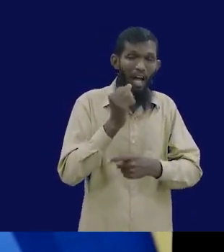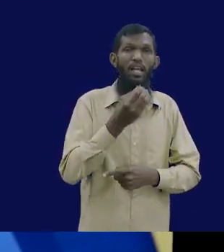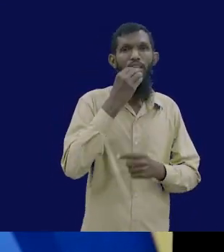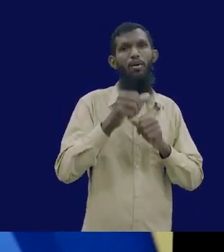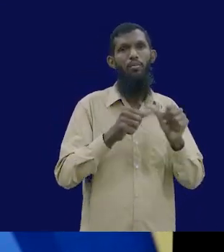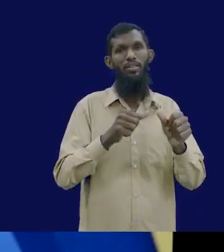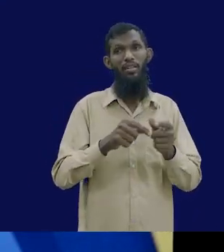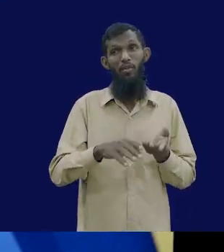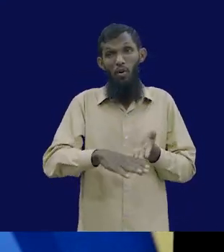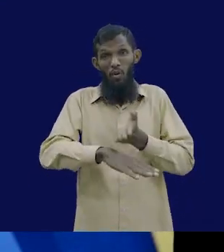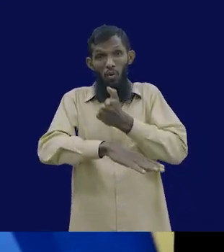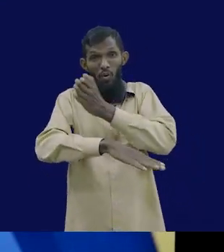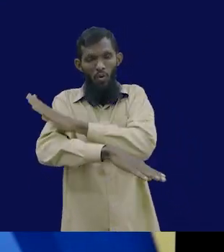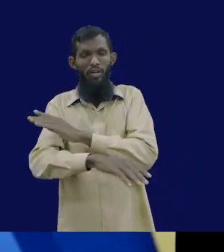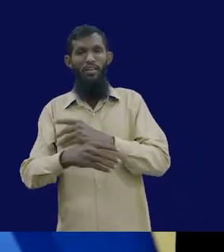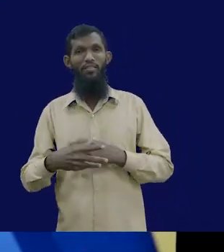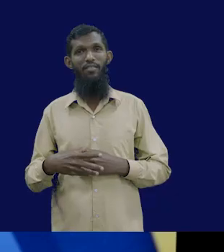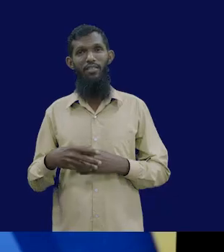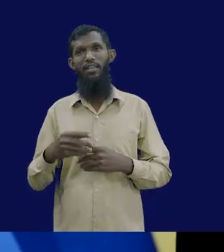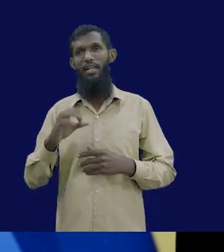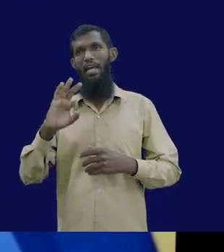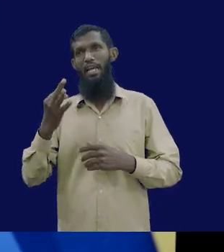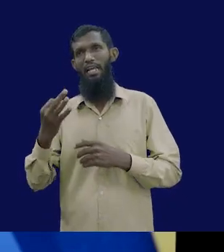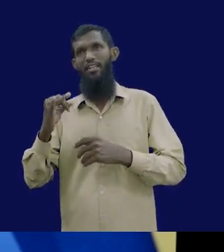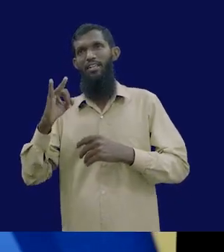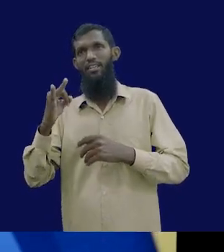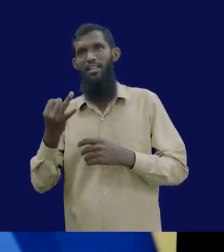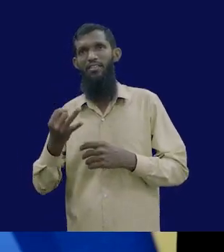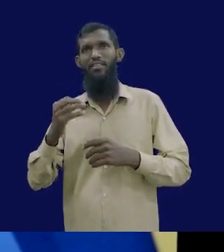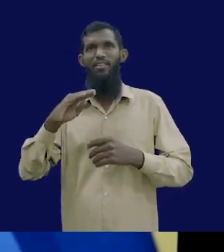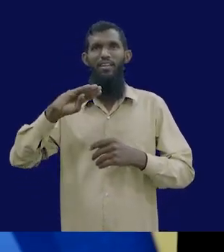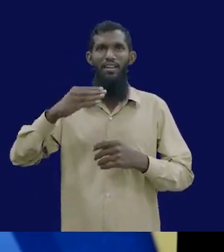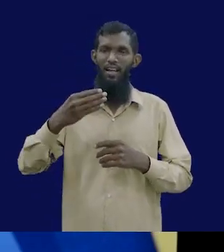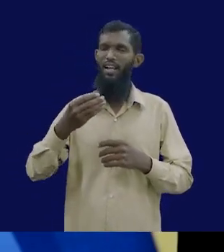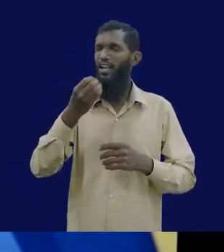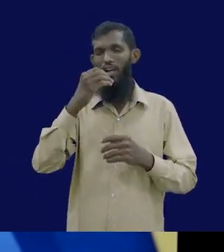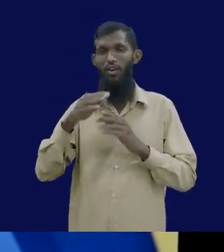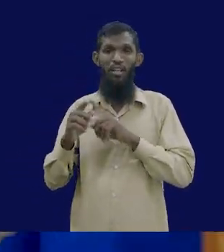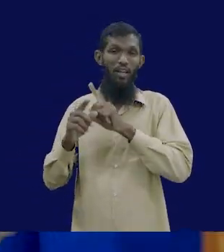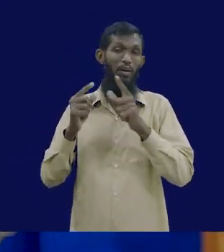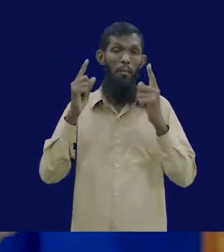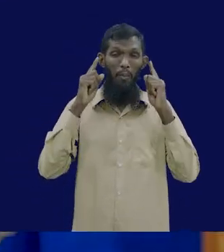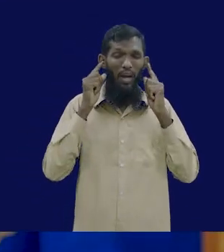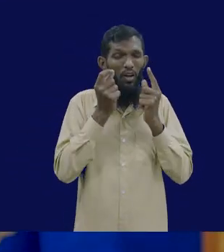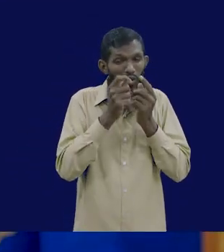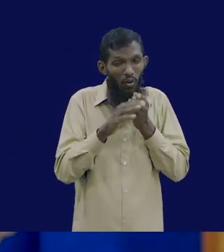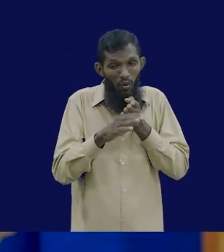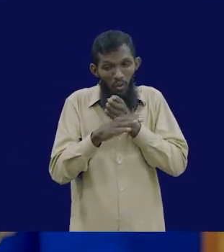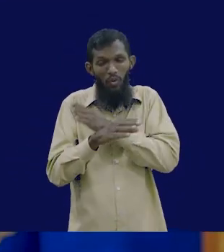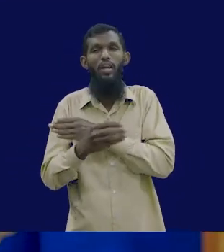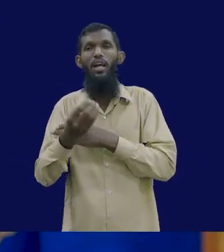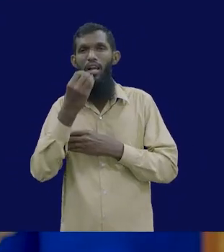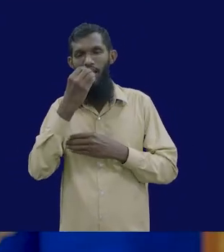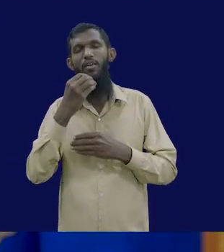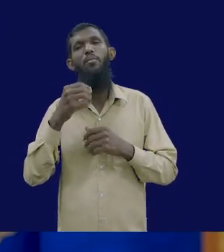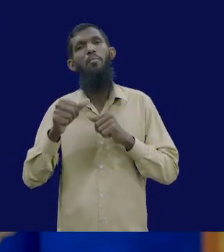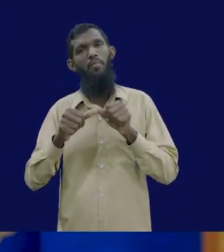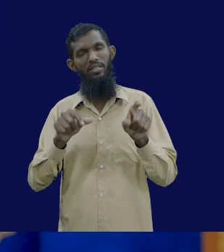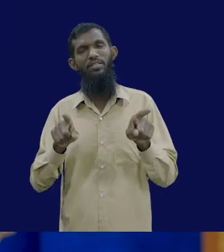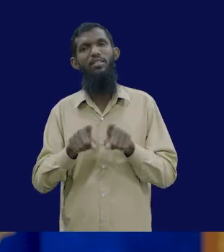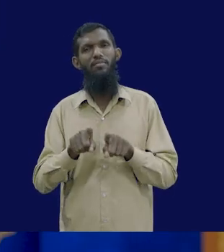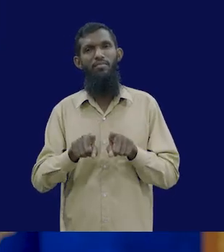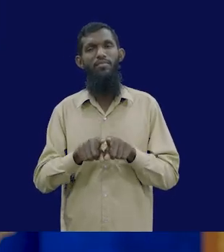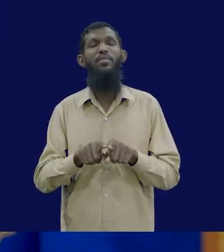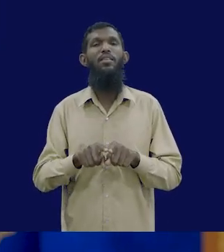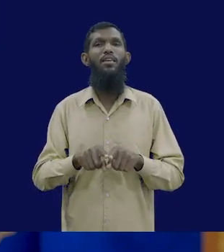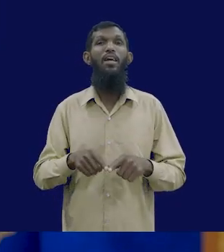can before the call for Fajr prayer occurs. Therefore, we must be careful